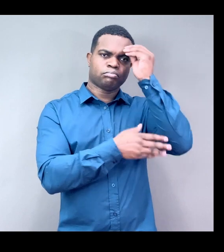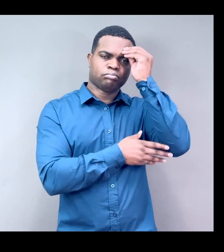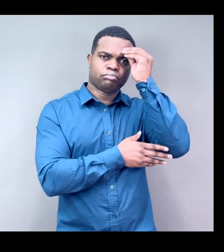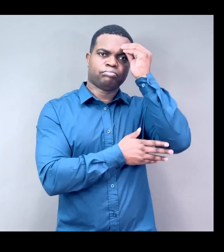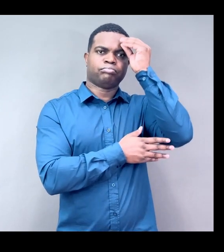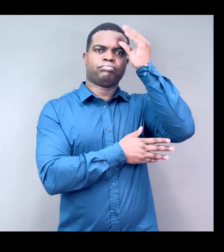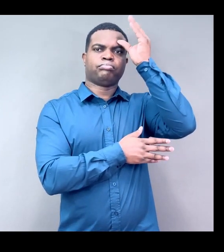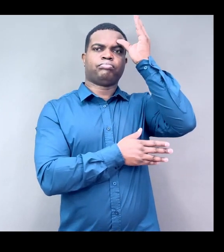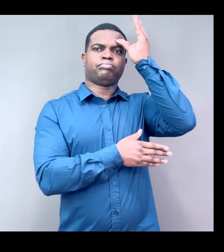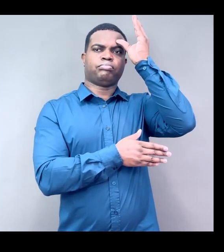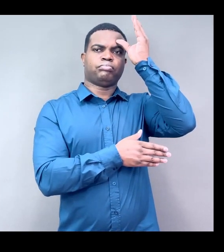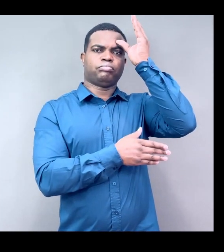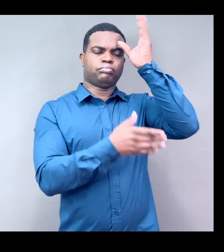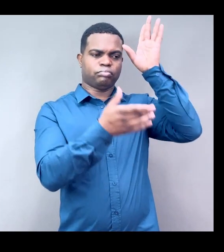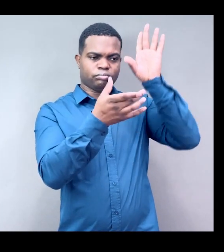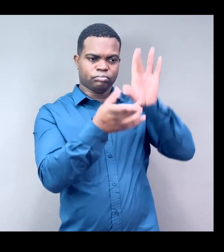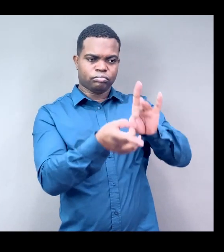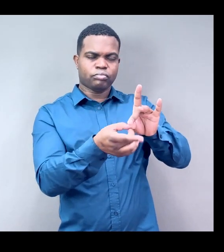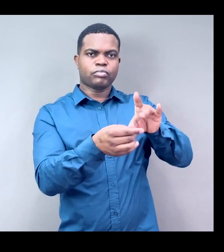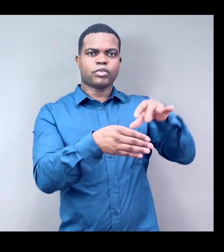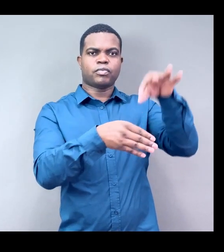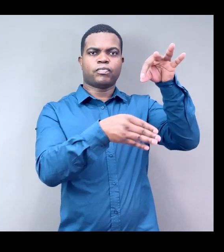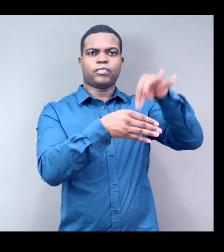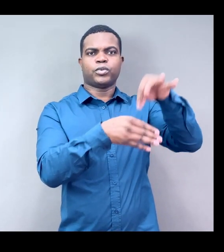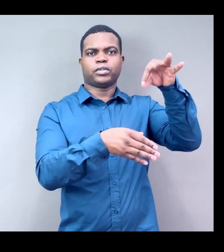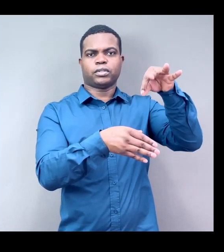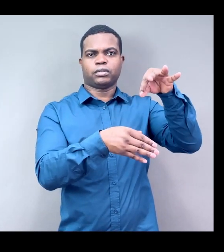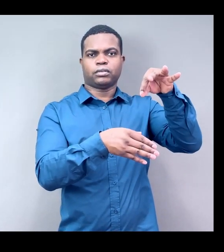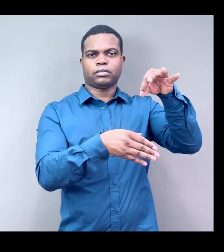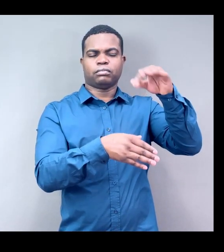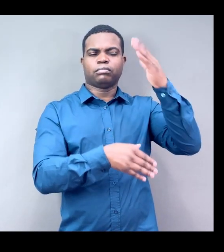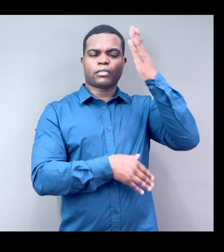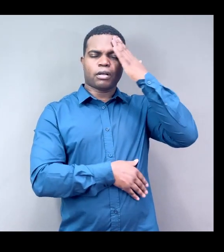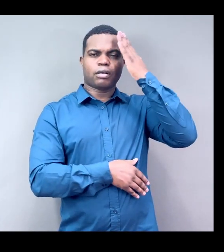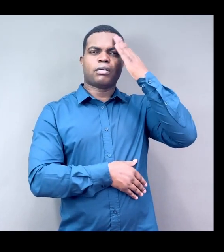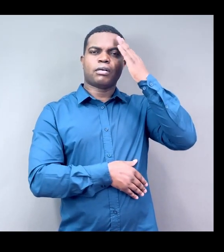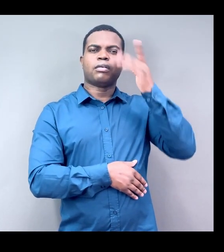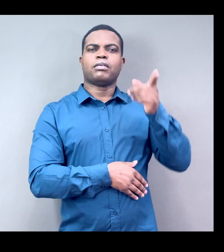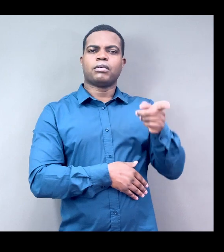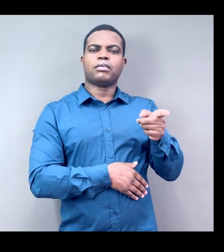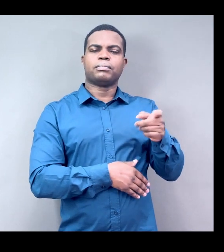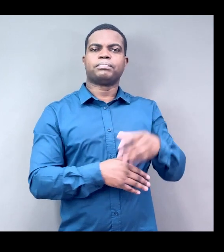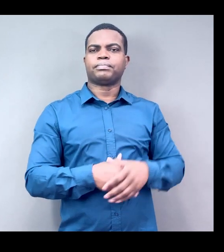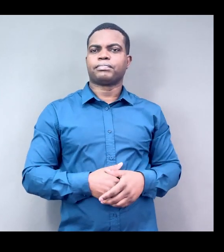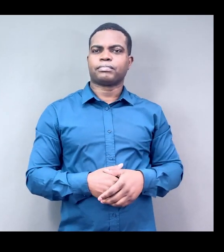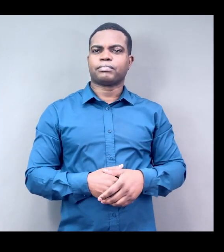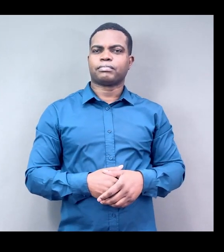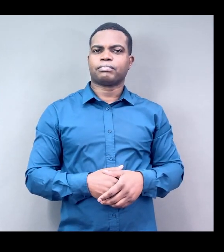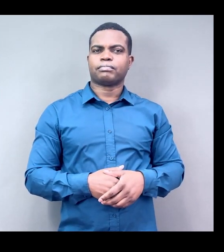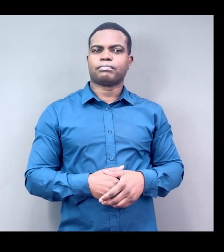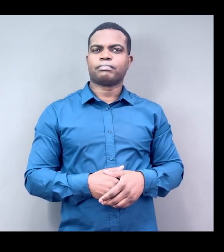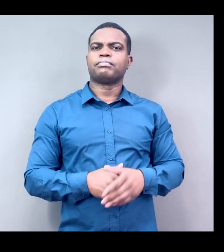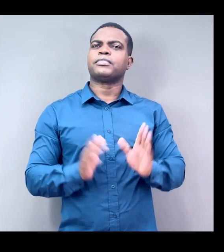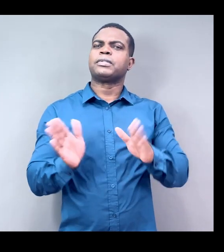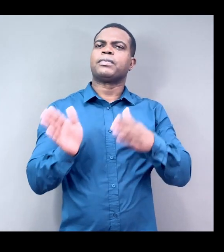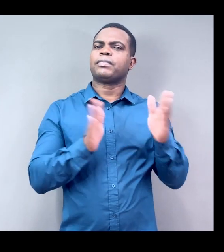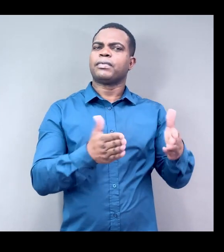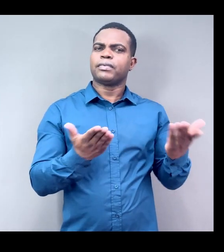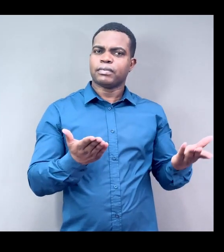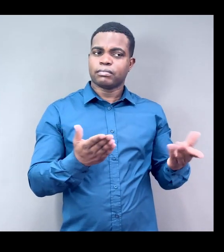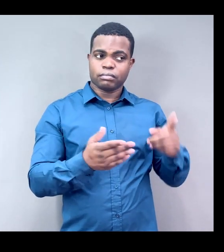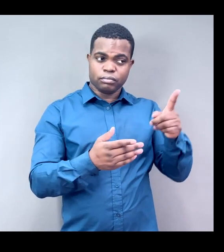So what? You are increasing, your objective is to increase the knowledge and